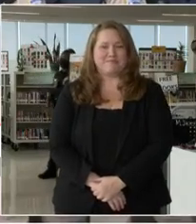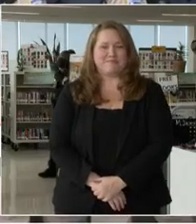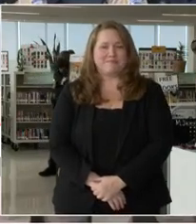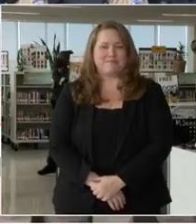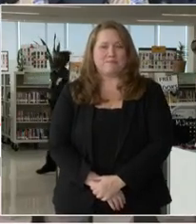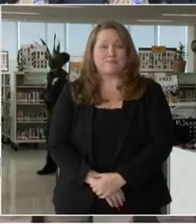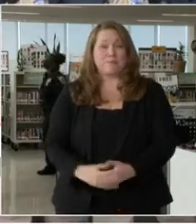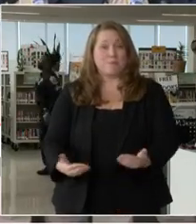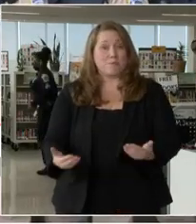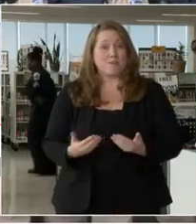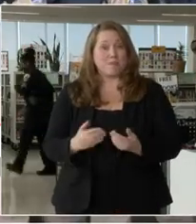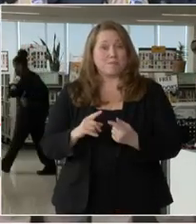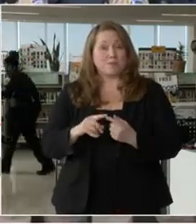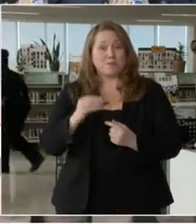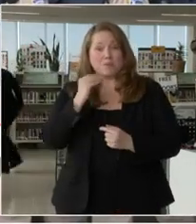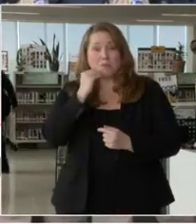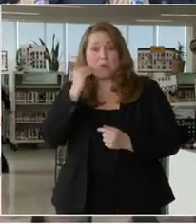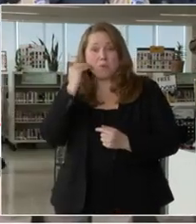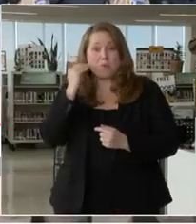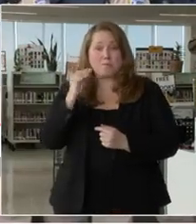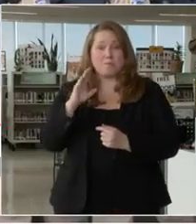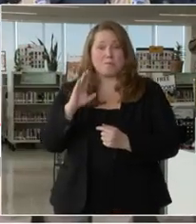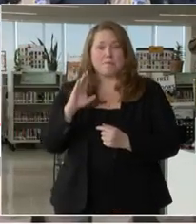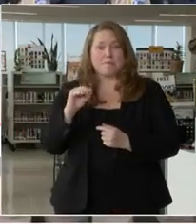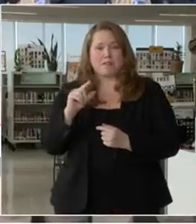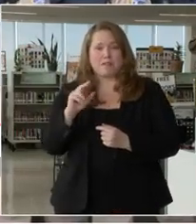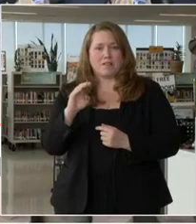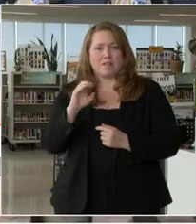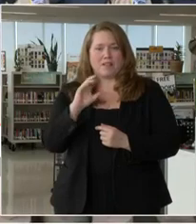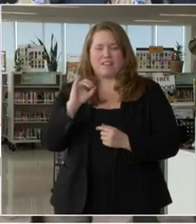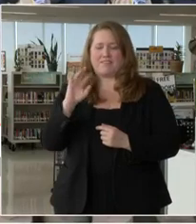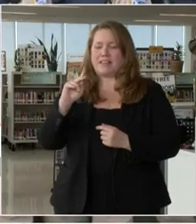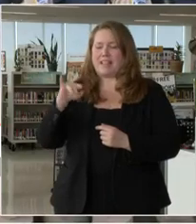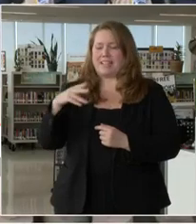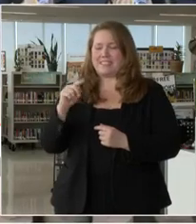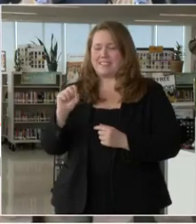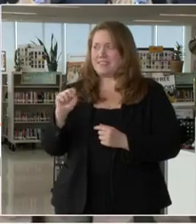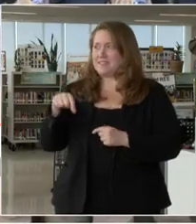Welcome to the home of the Baloo Knights. Let's hear it for Baloo Senior High School.